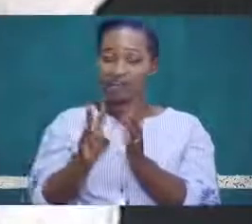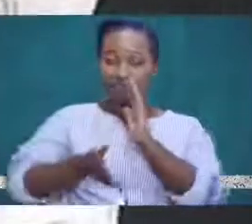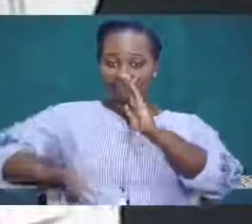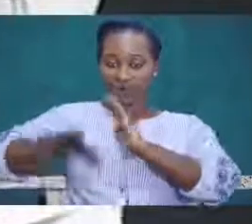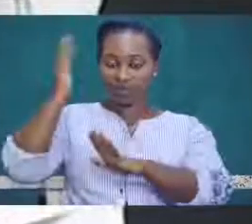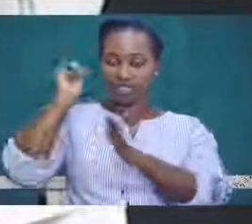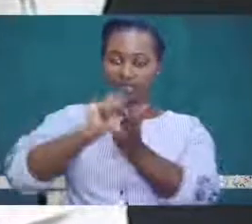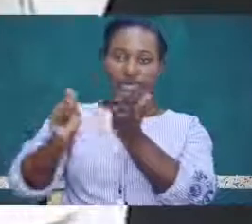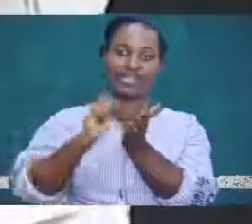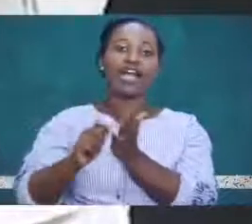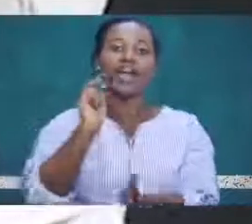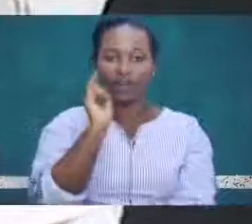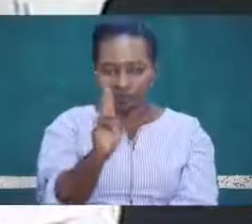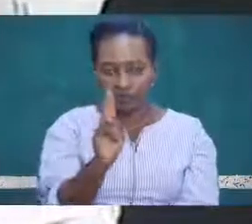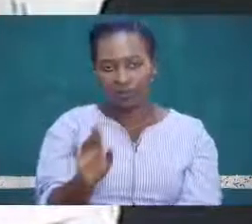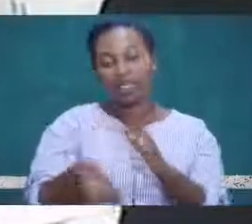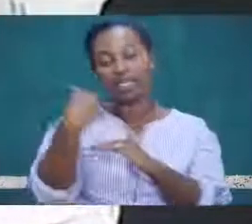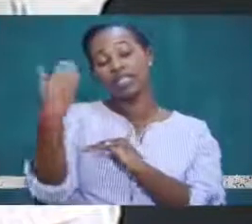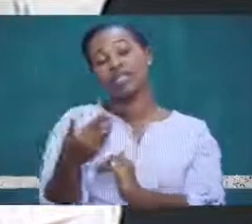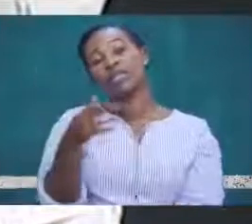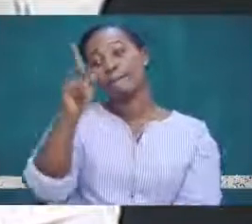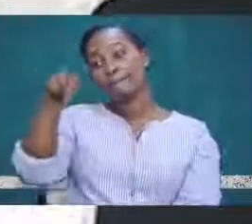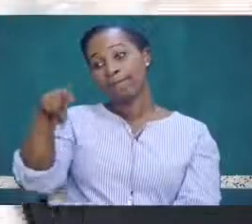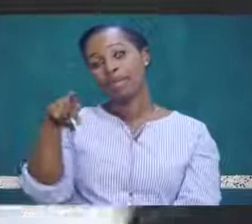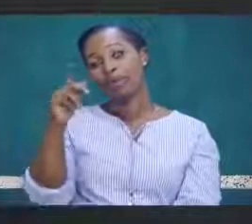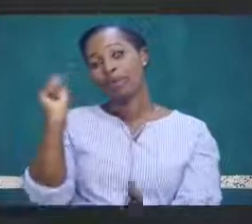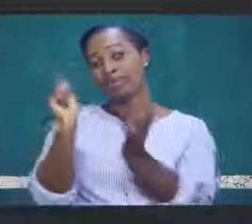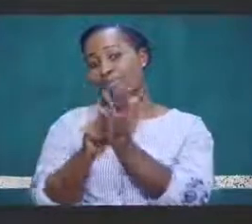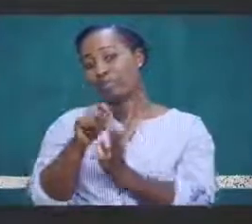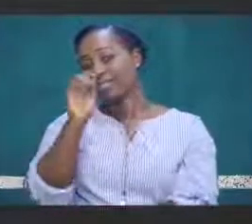at momentum at point B.